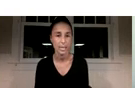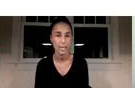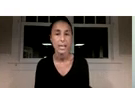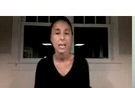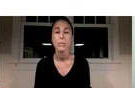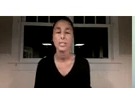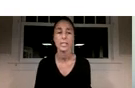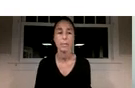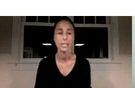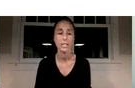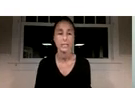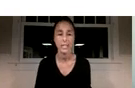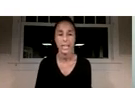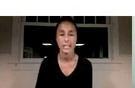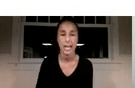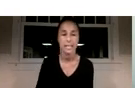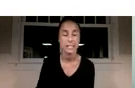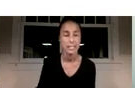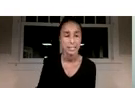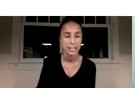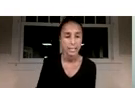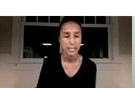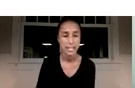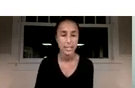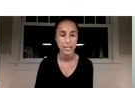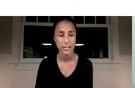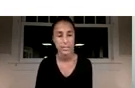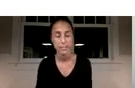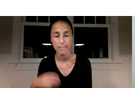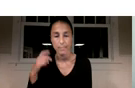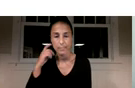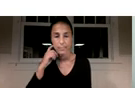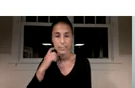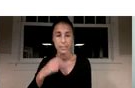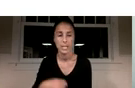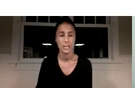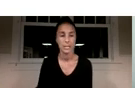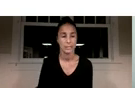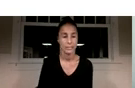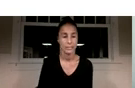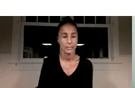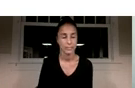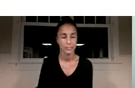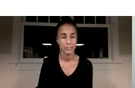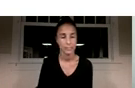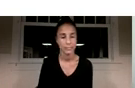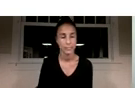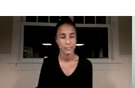of the property, which is in the process of taking title. Slide two, Sam.